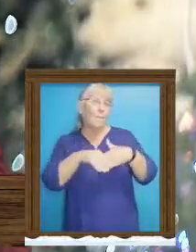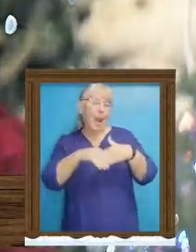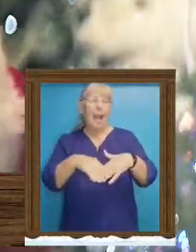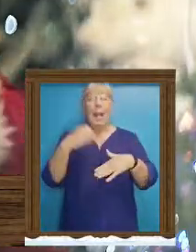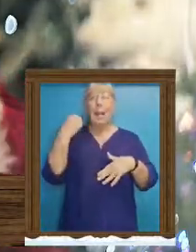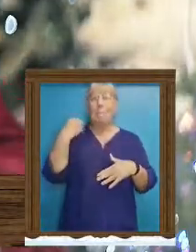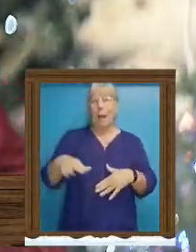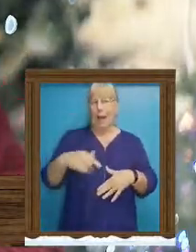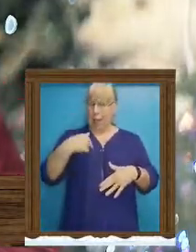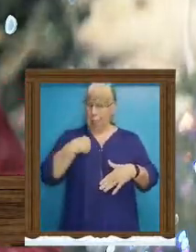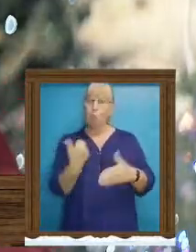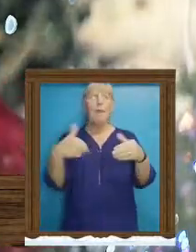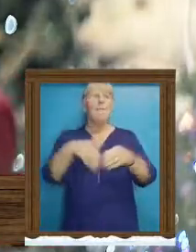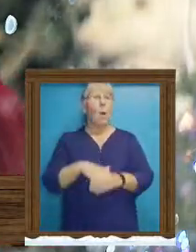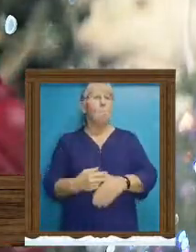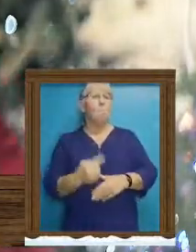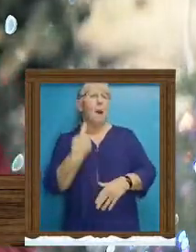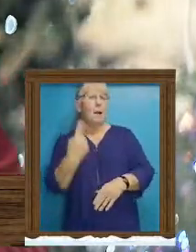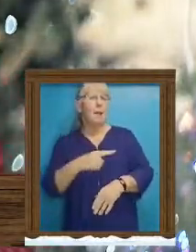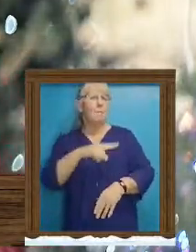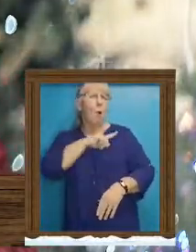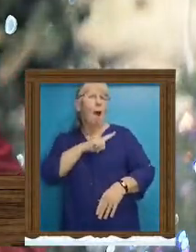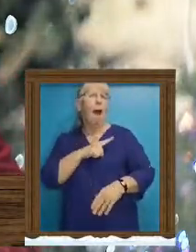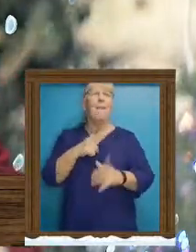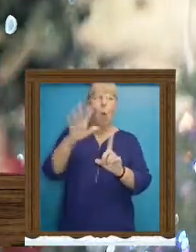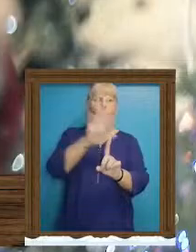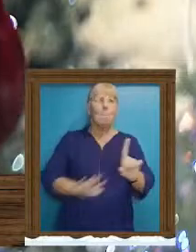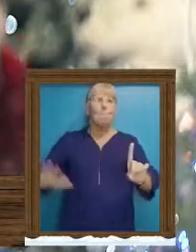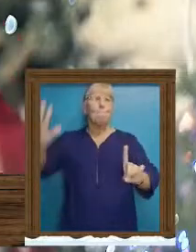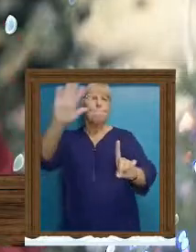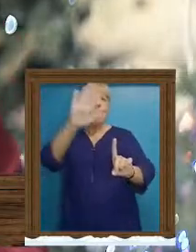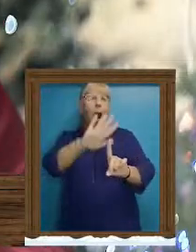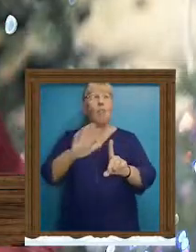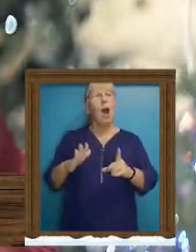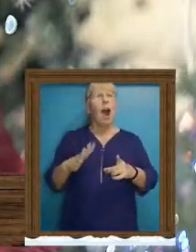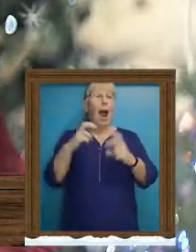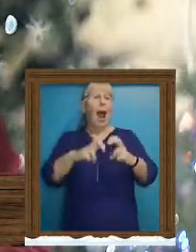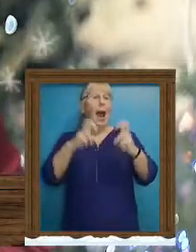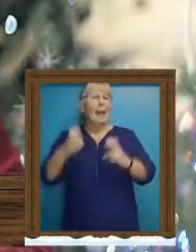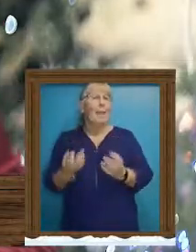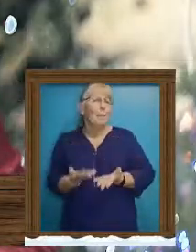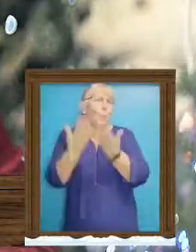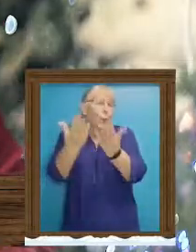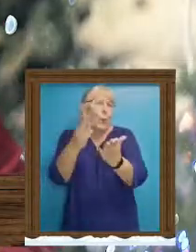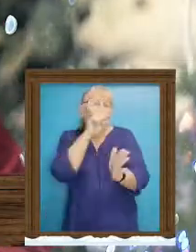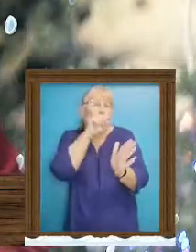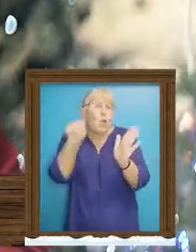been doing my part this year to give our borough a gift this Christmas.